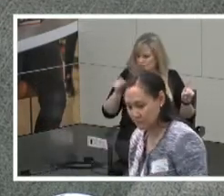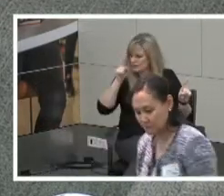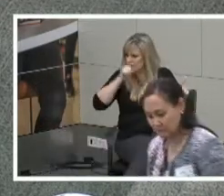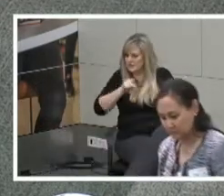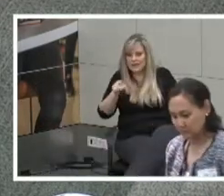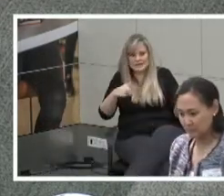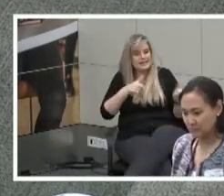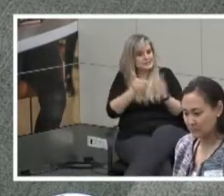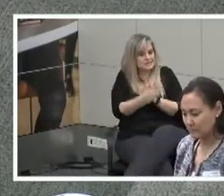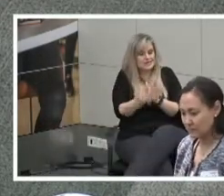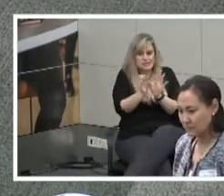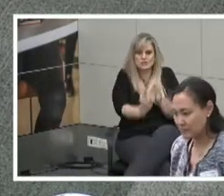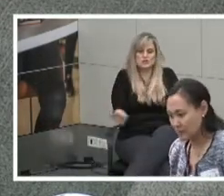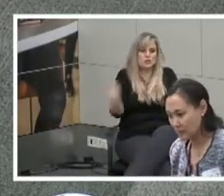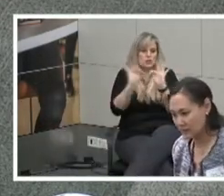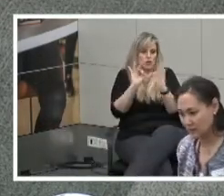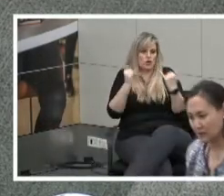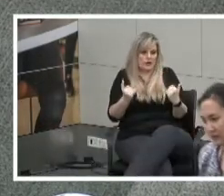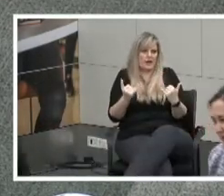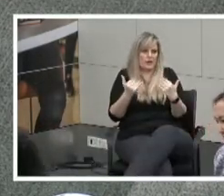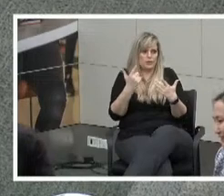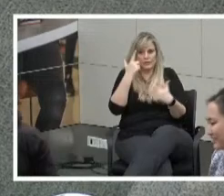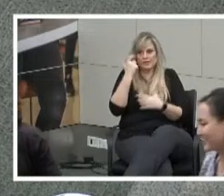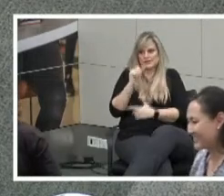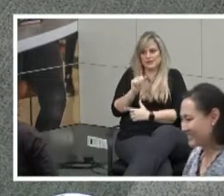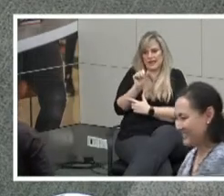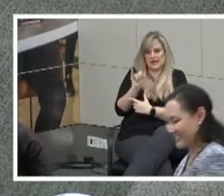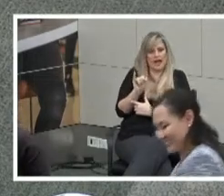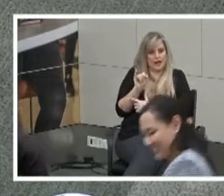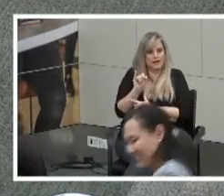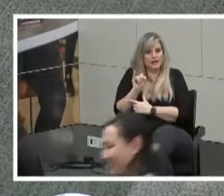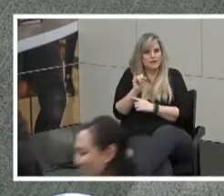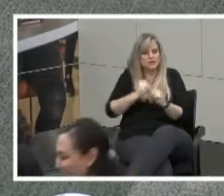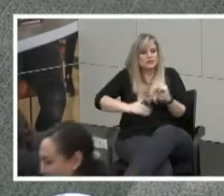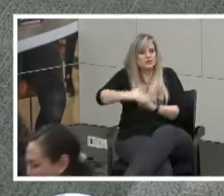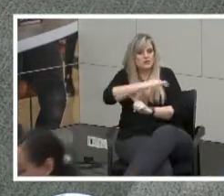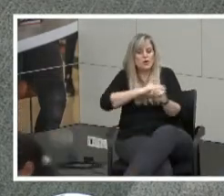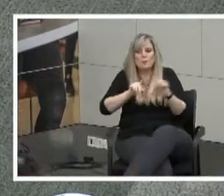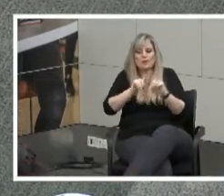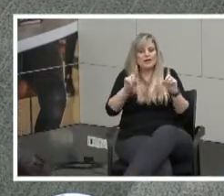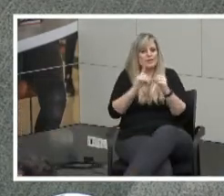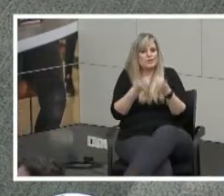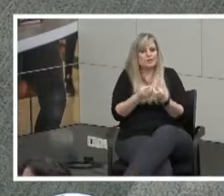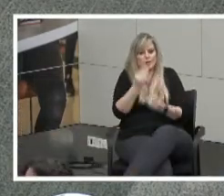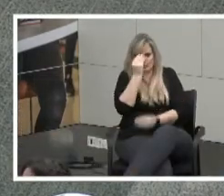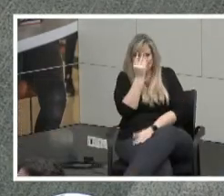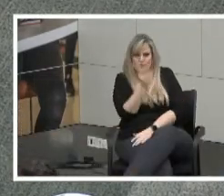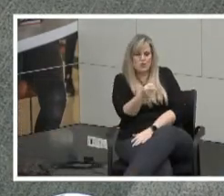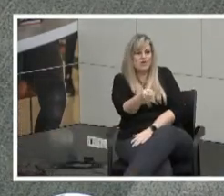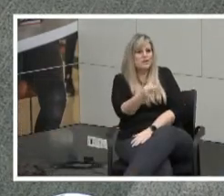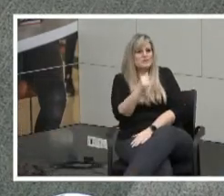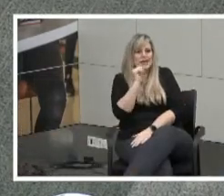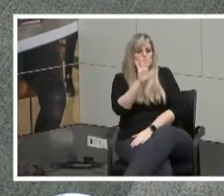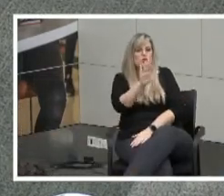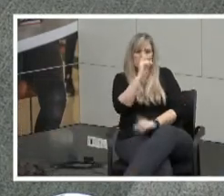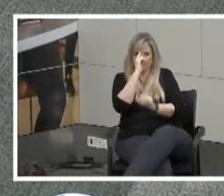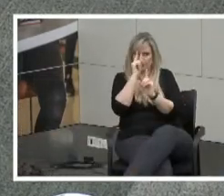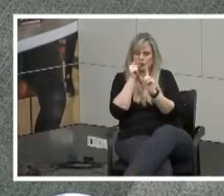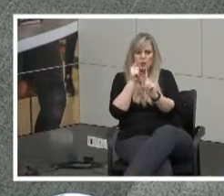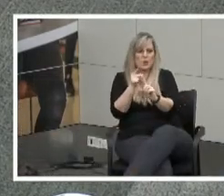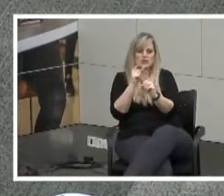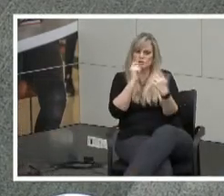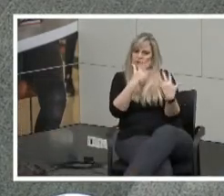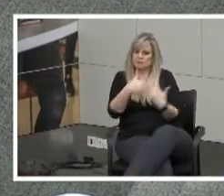skill greatly needed in this AI world and yet the department was told their roles do not align with destination